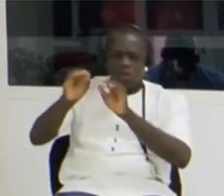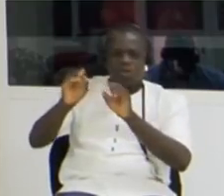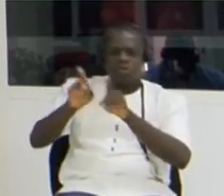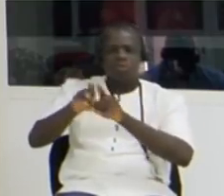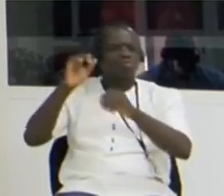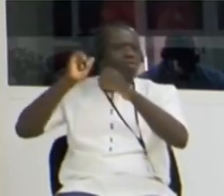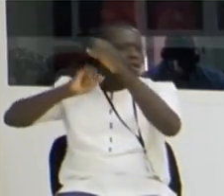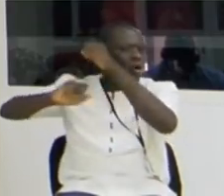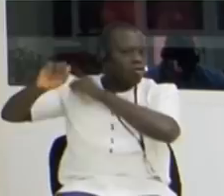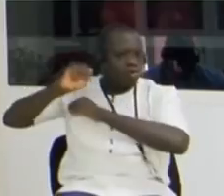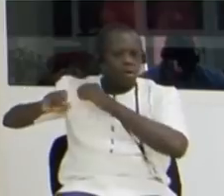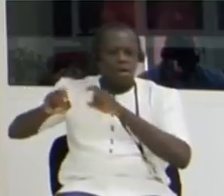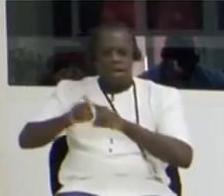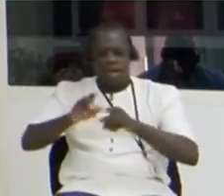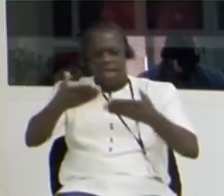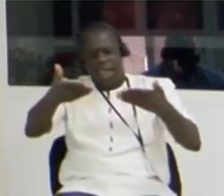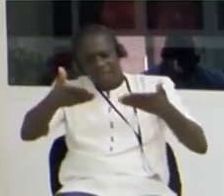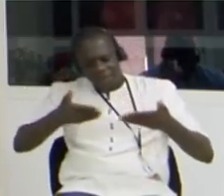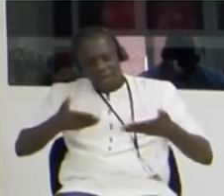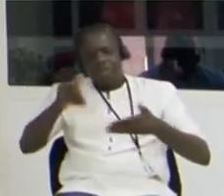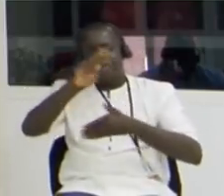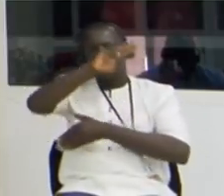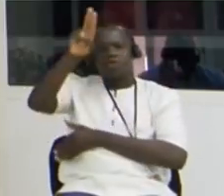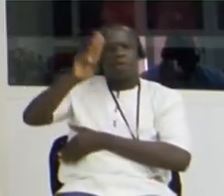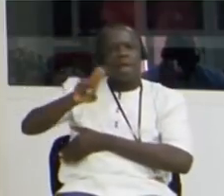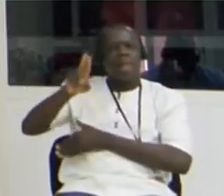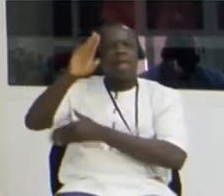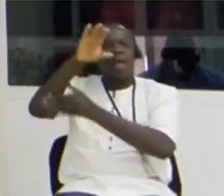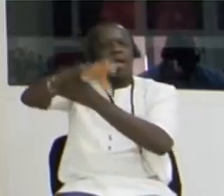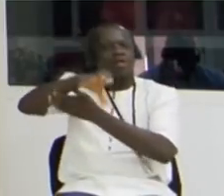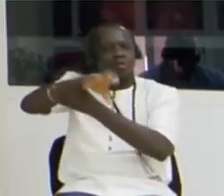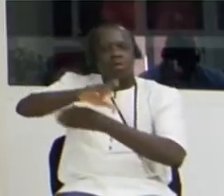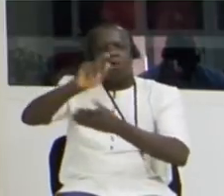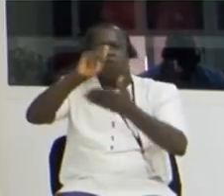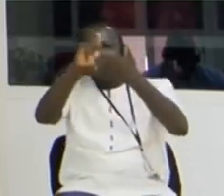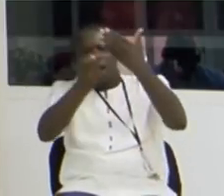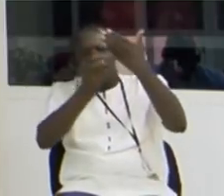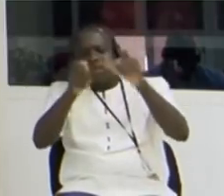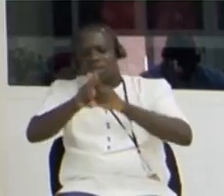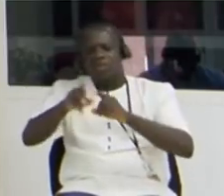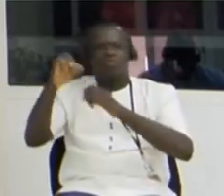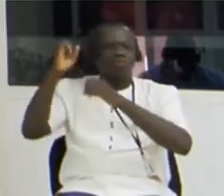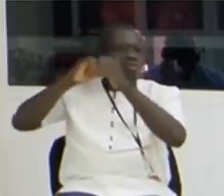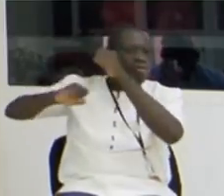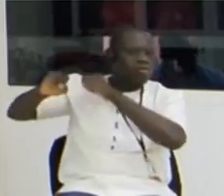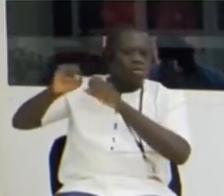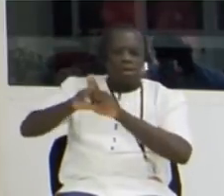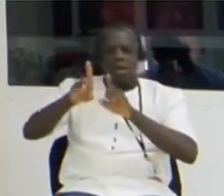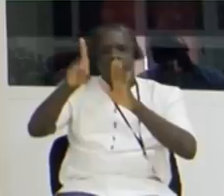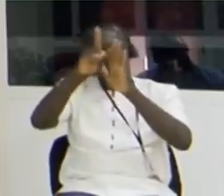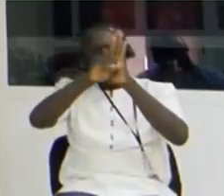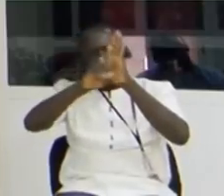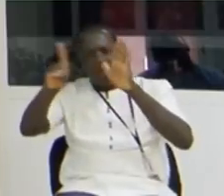culture. We invite people from National Council for Arts and Culture, people from the private sector, like